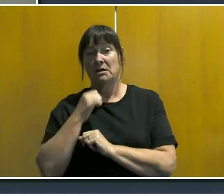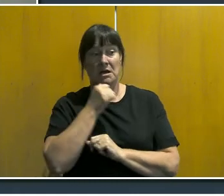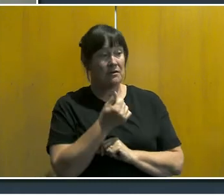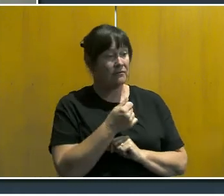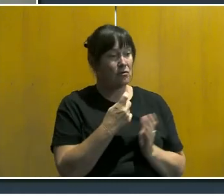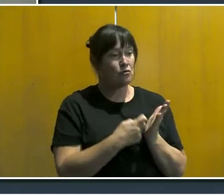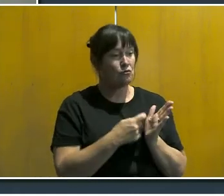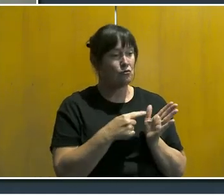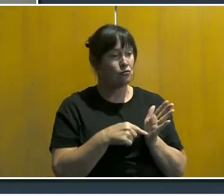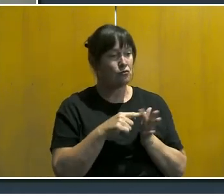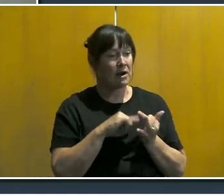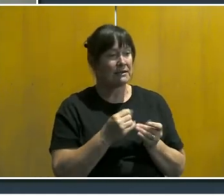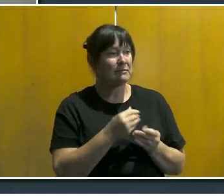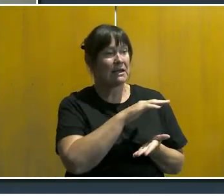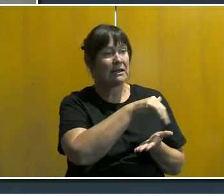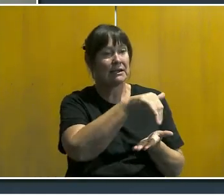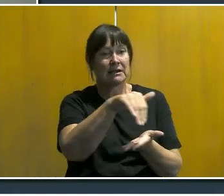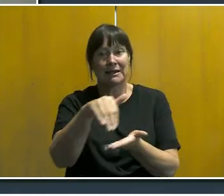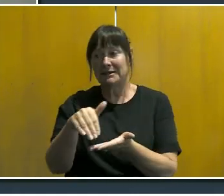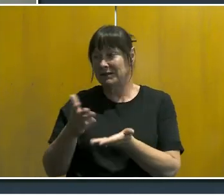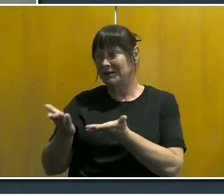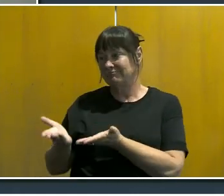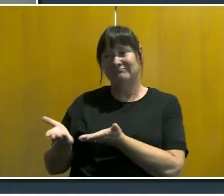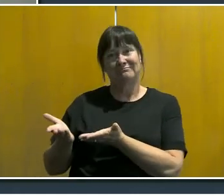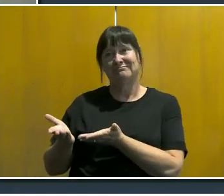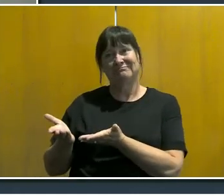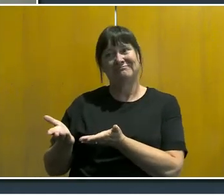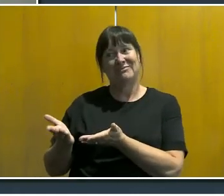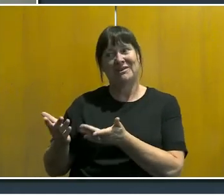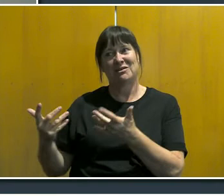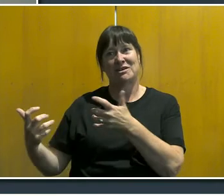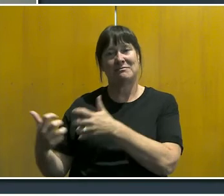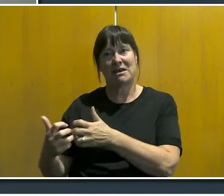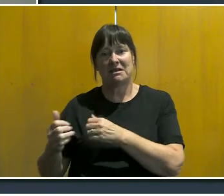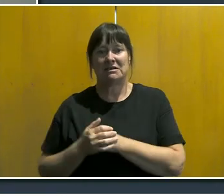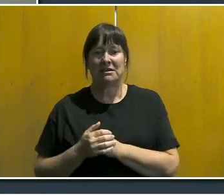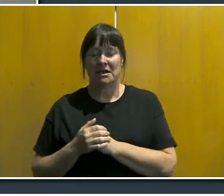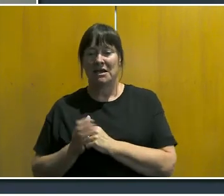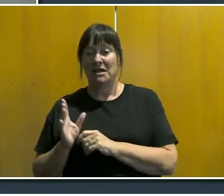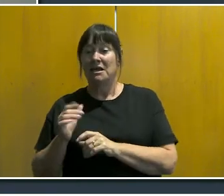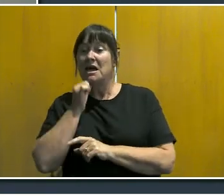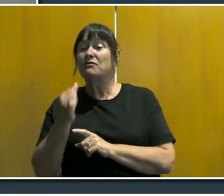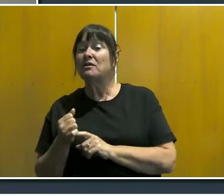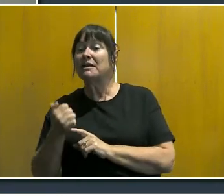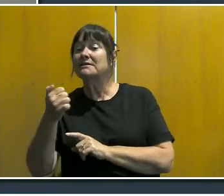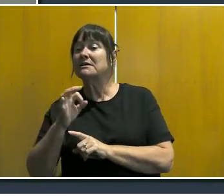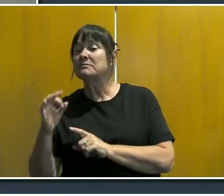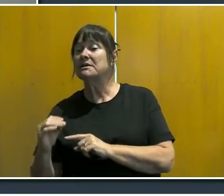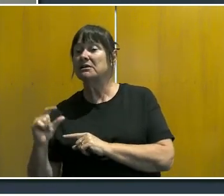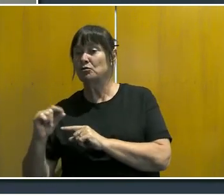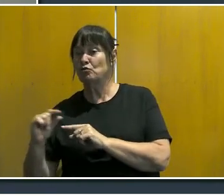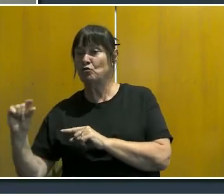go back and have a look at that. Compounded at a rate of 6% over the next 10 years, Napier will grow